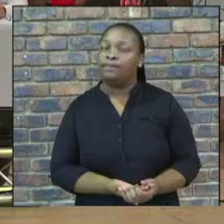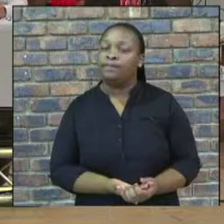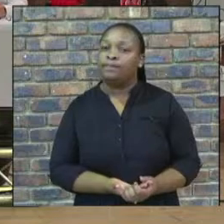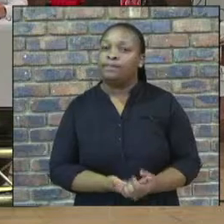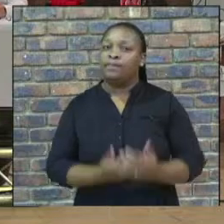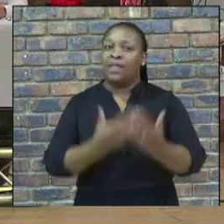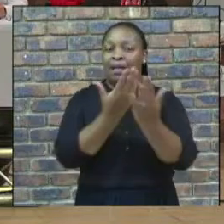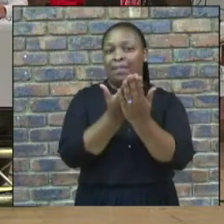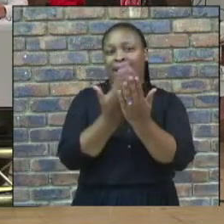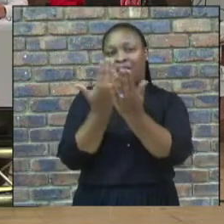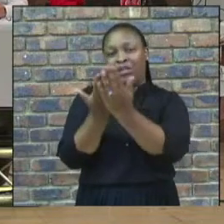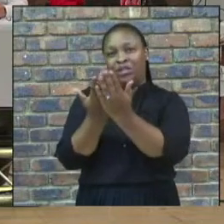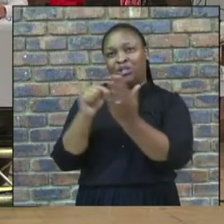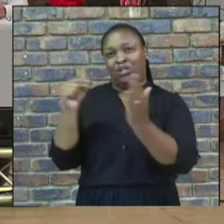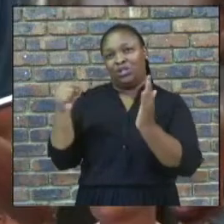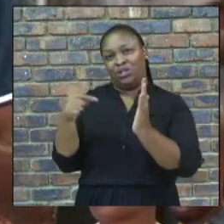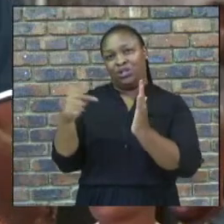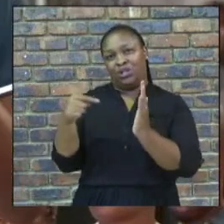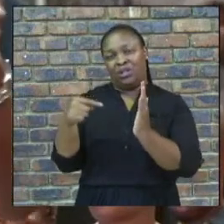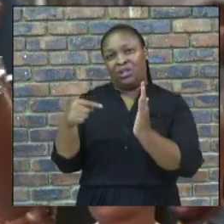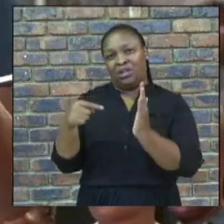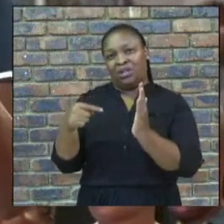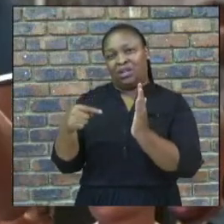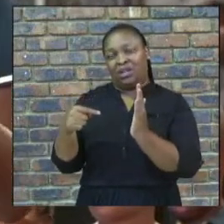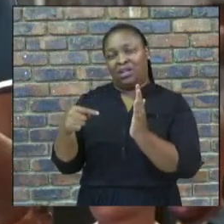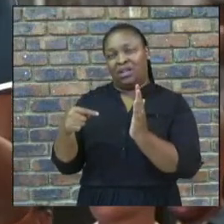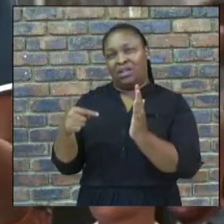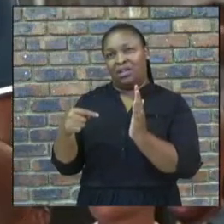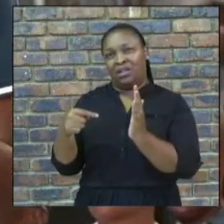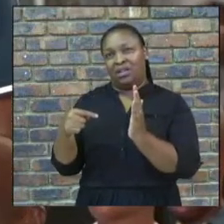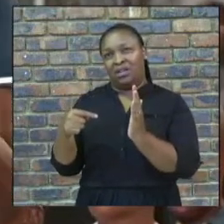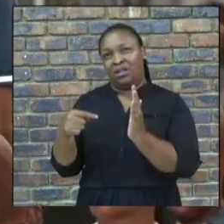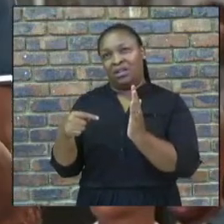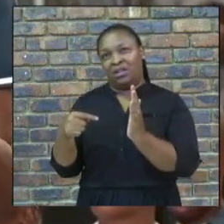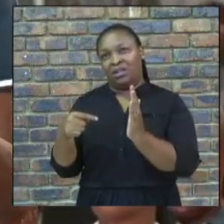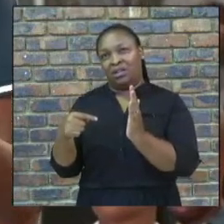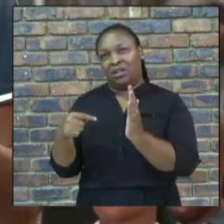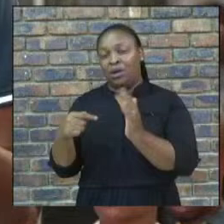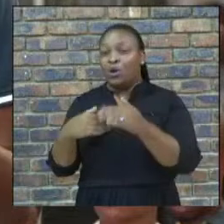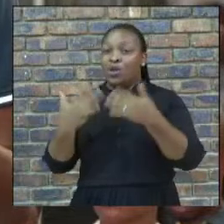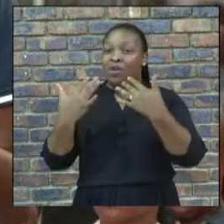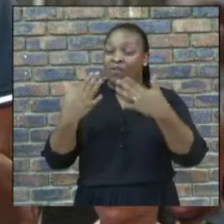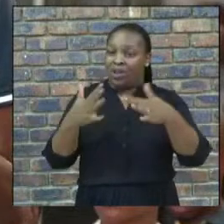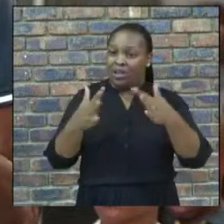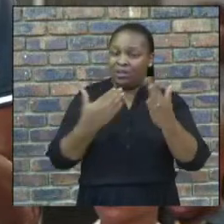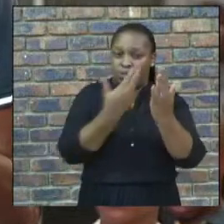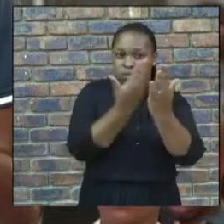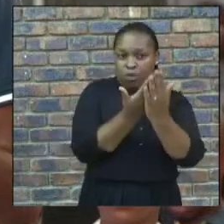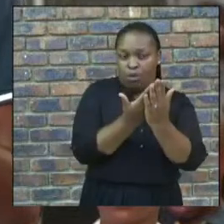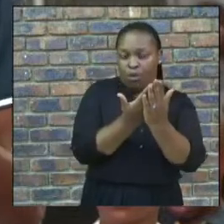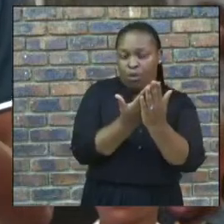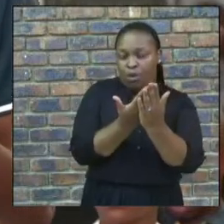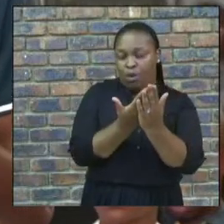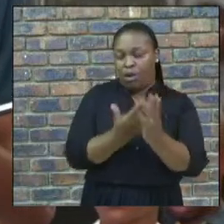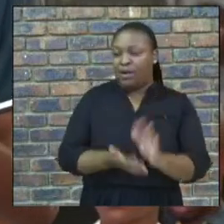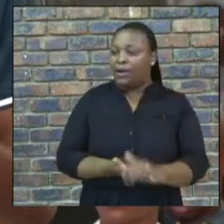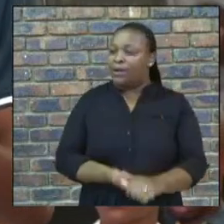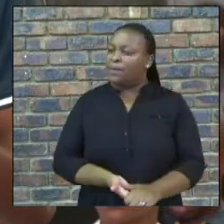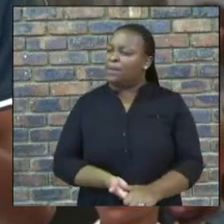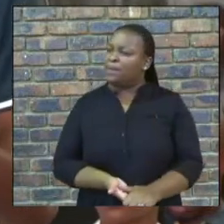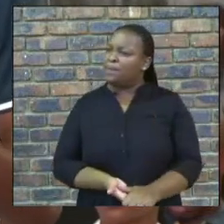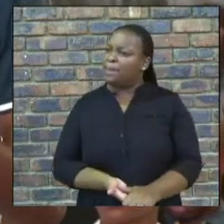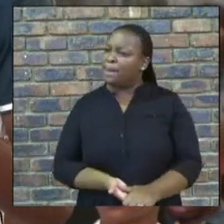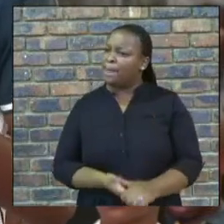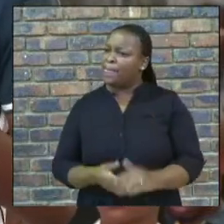ama applications lawo for, especially for abantu base community. Mele babe ne cost engakanani for them